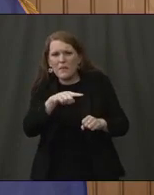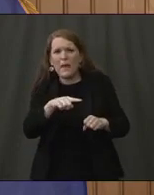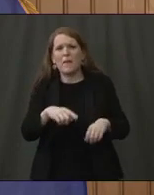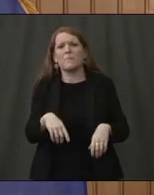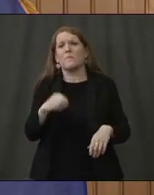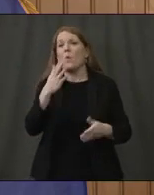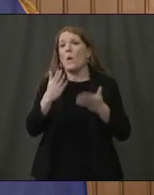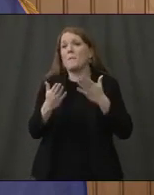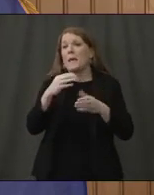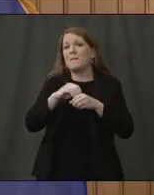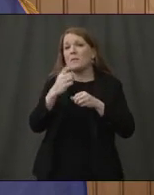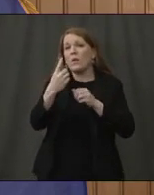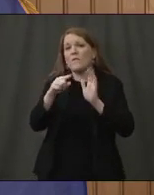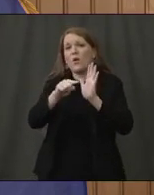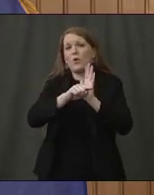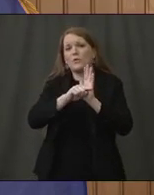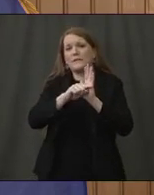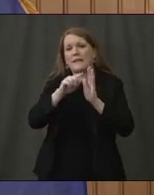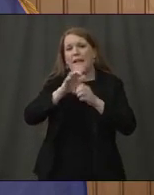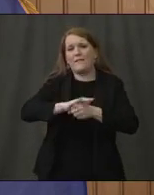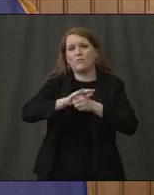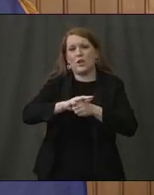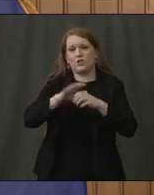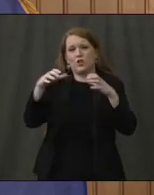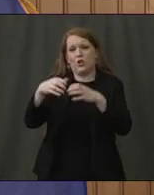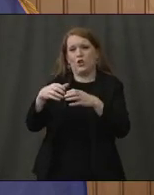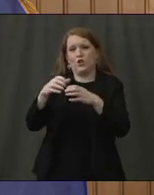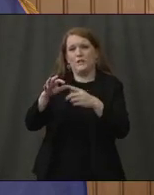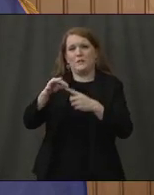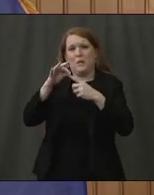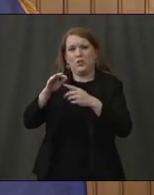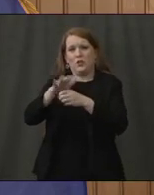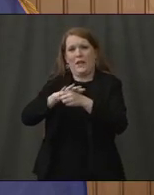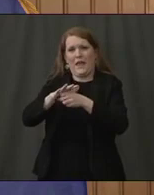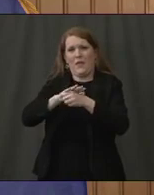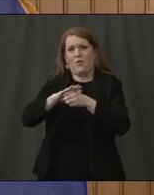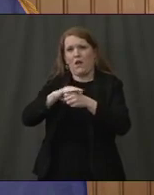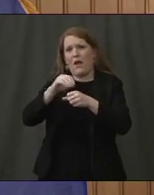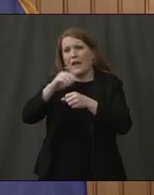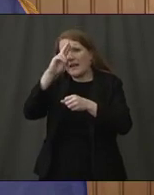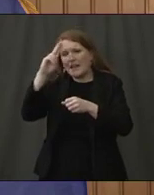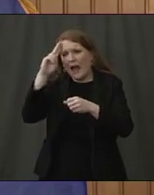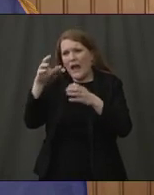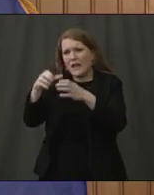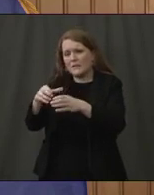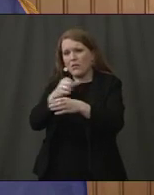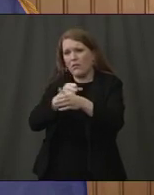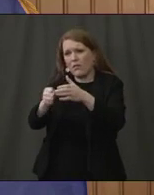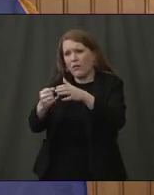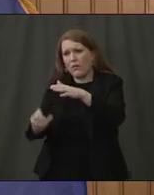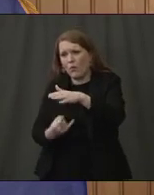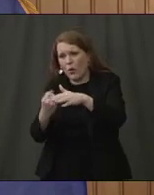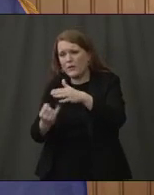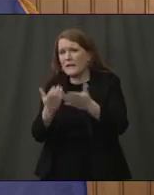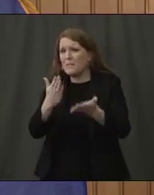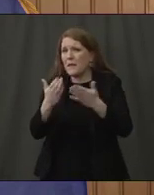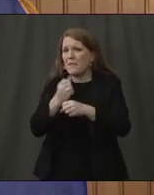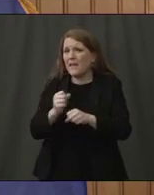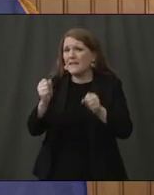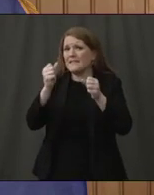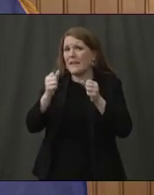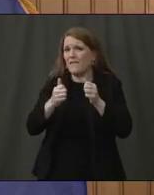in the correction facility itself, which is quarantine, is the safest place. That's what our real priorities